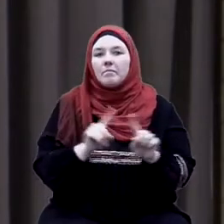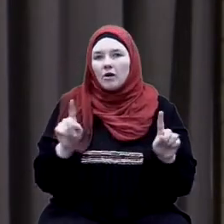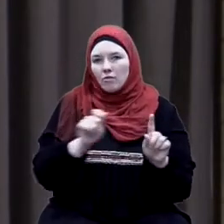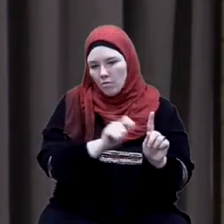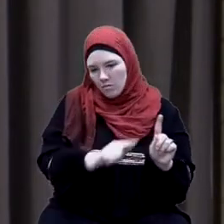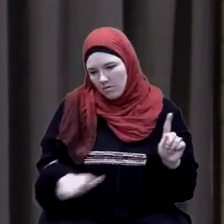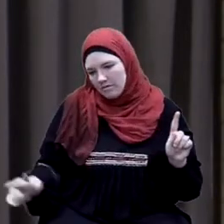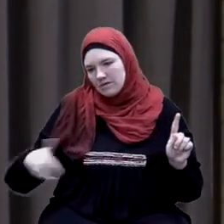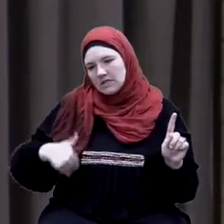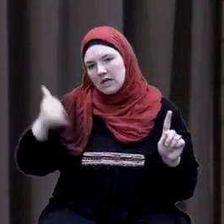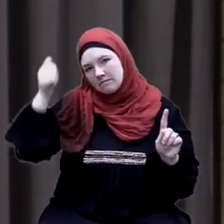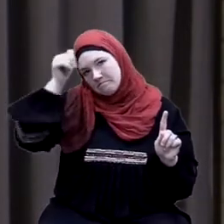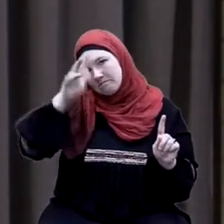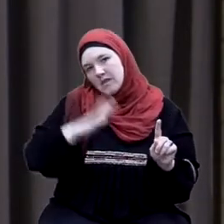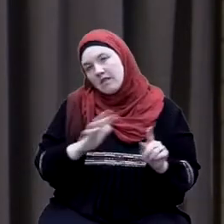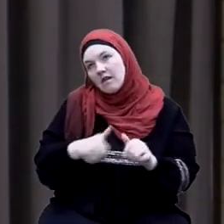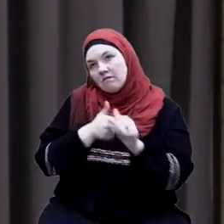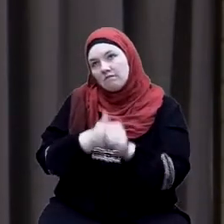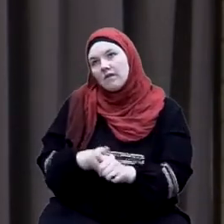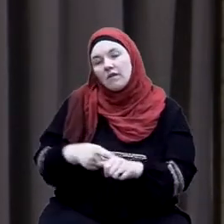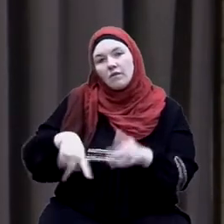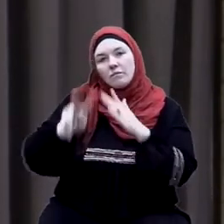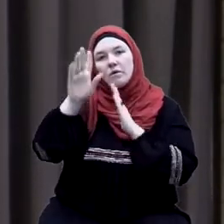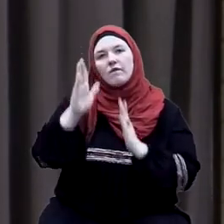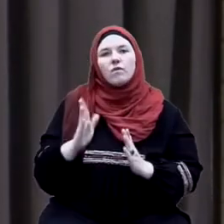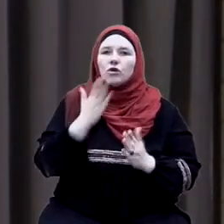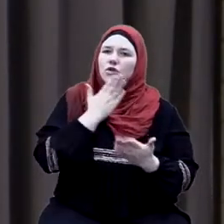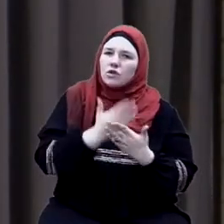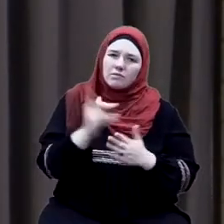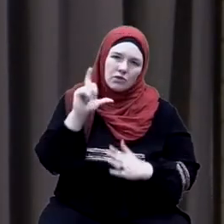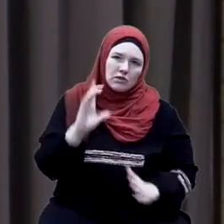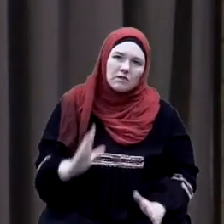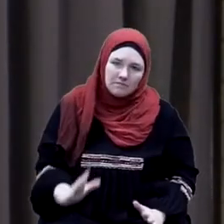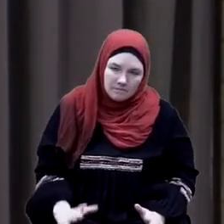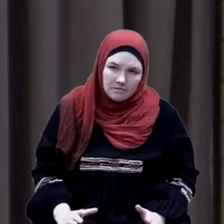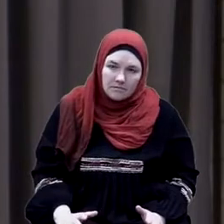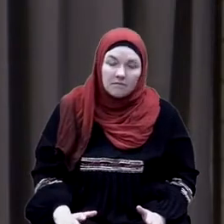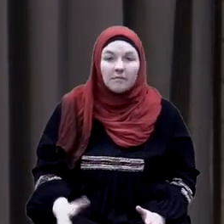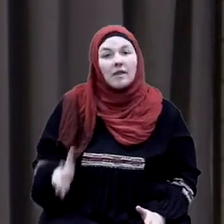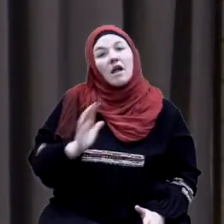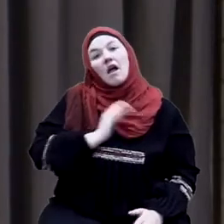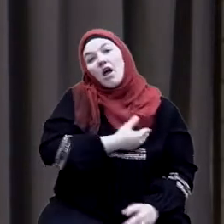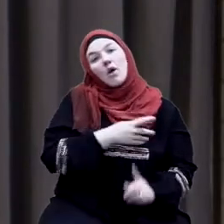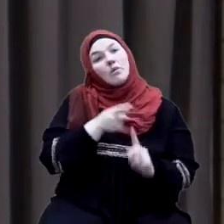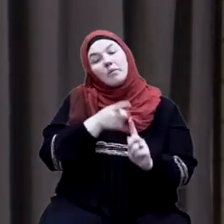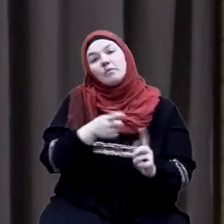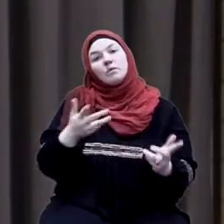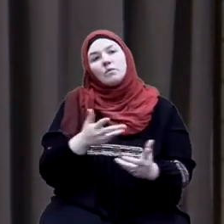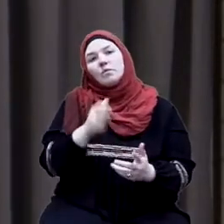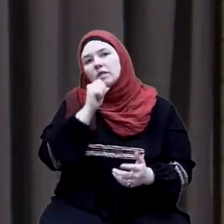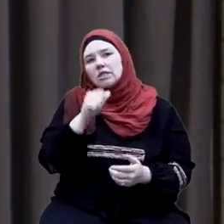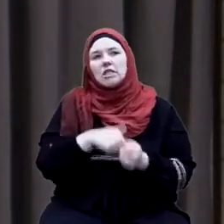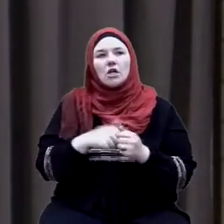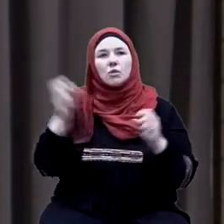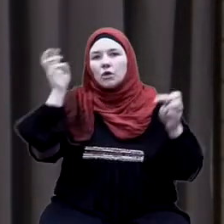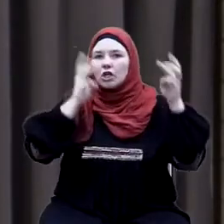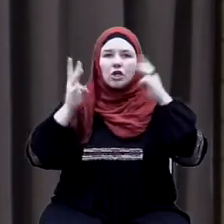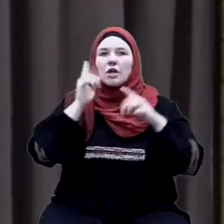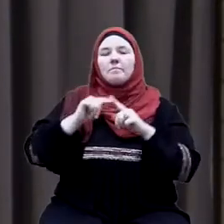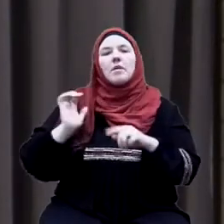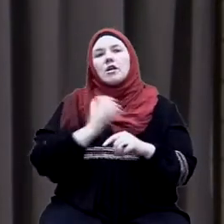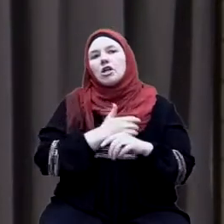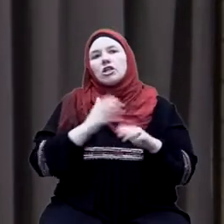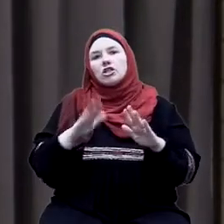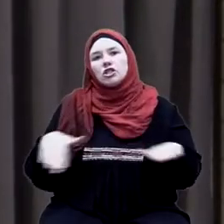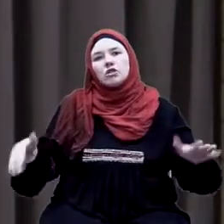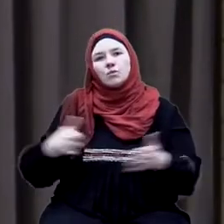them were the greatest Muslims. And this is the key. Our purpose is not to worry about our